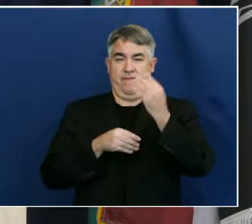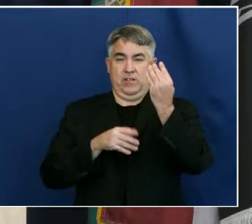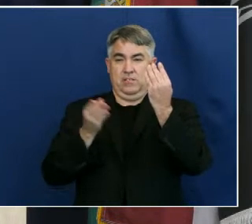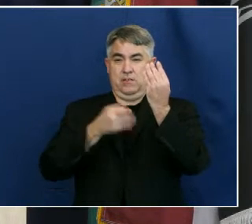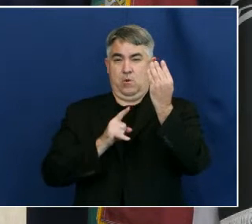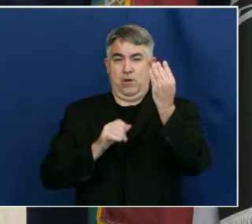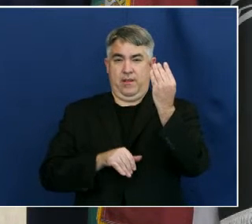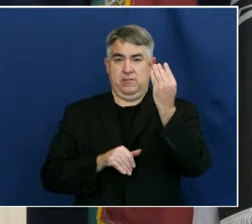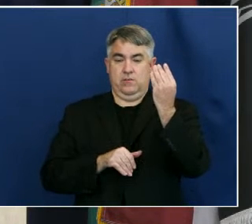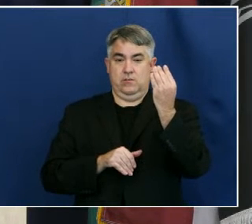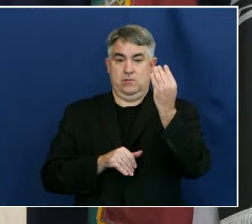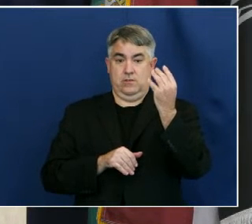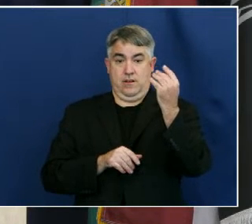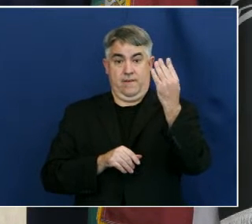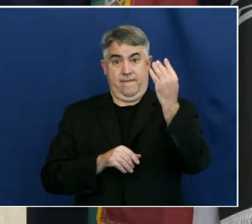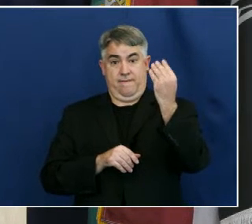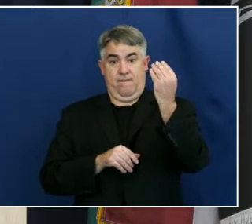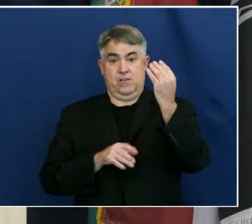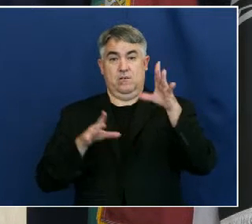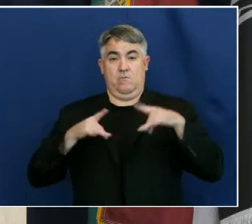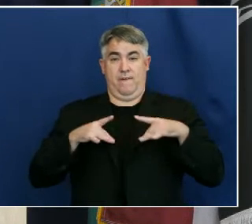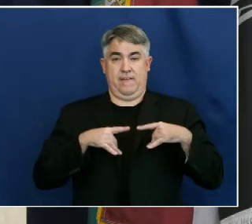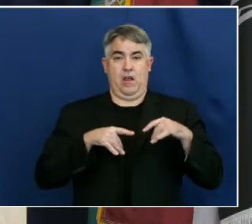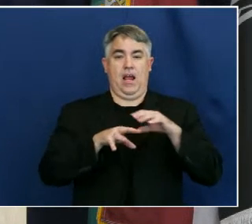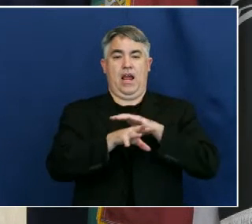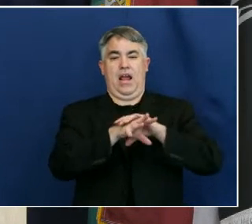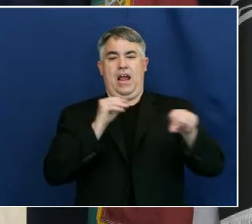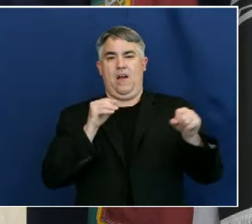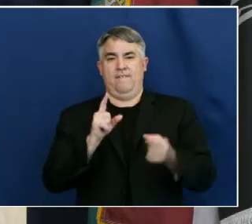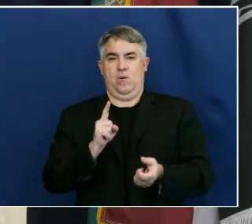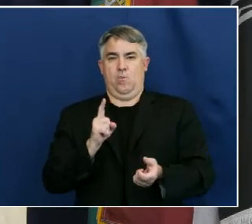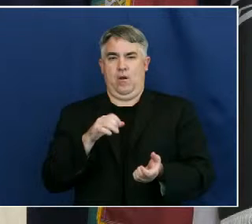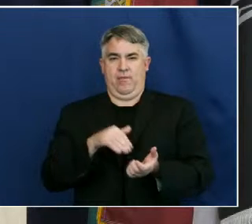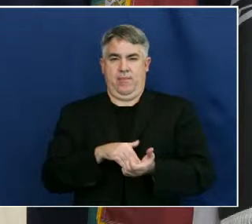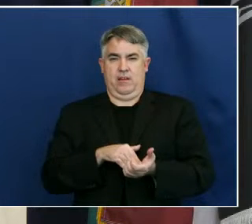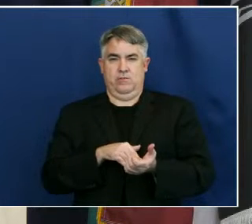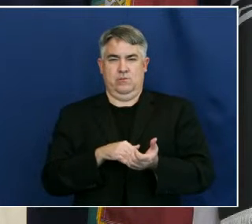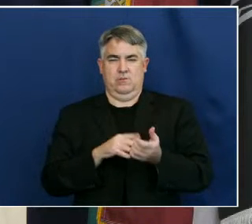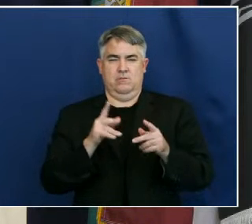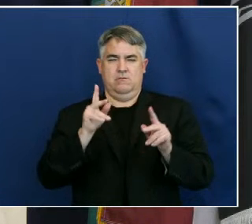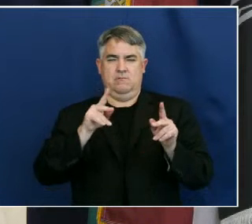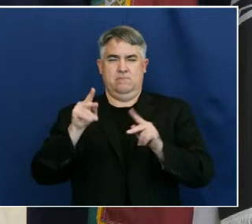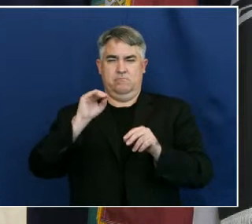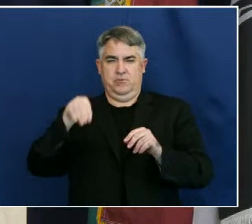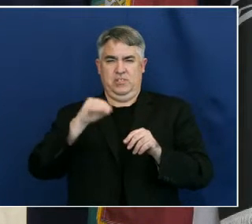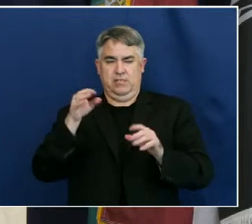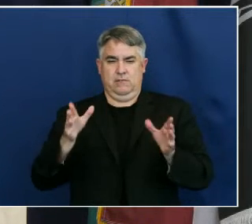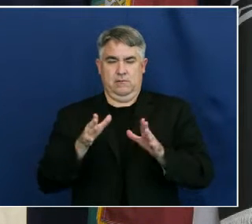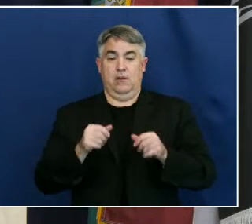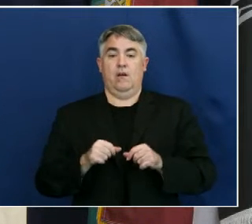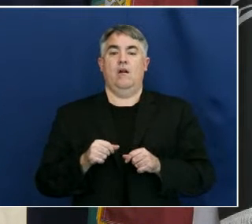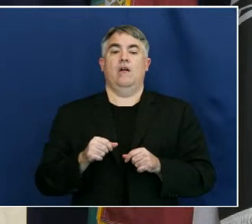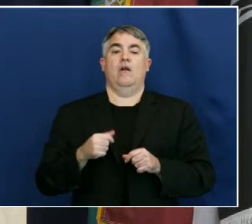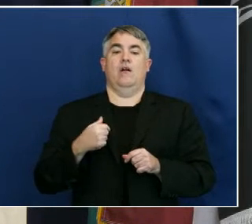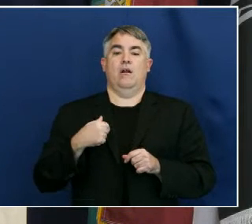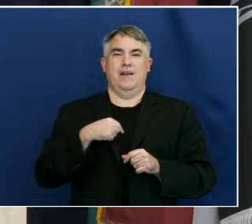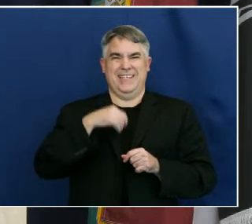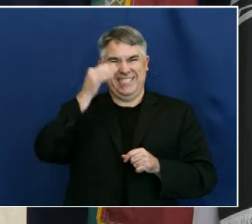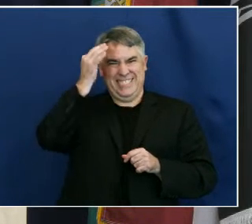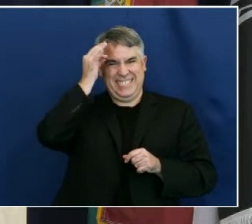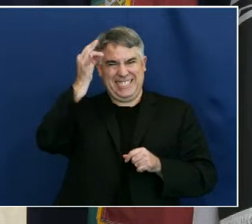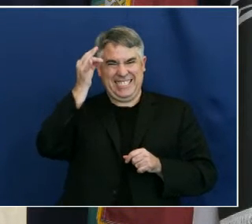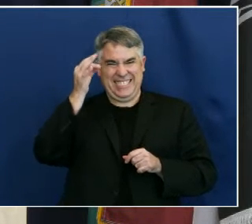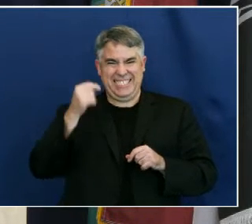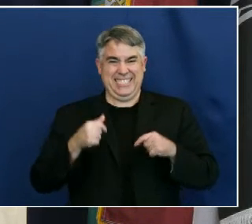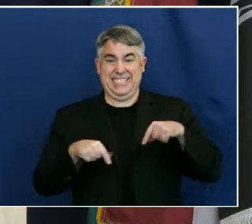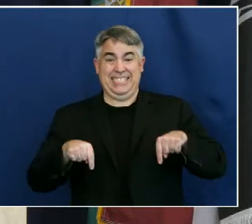that next week we will be at 14. All of the youth sports can resume non-contact practices now. And